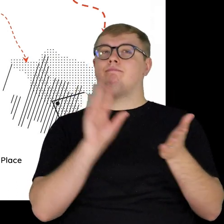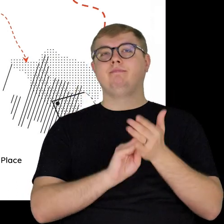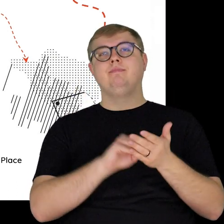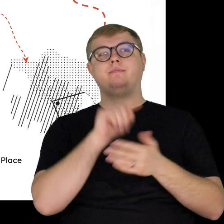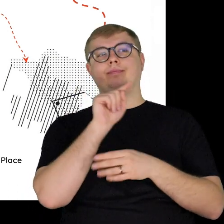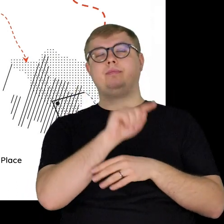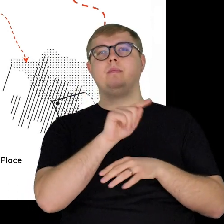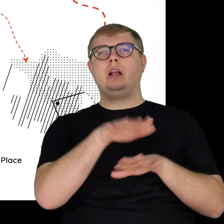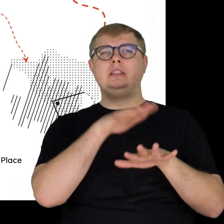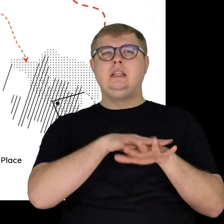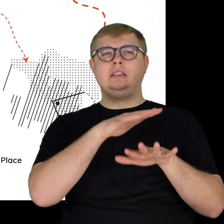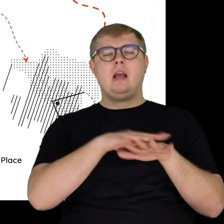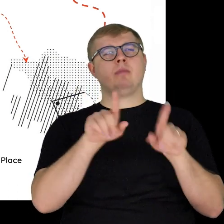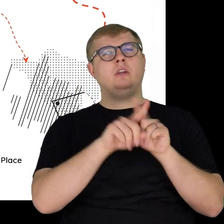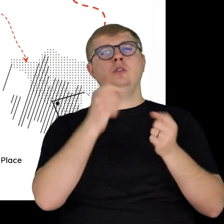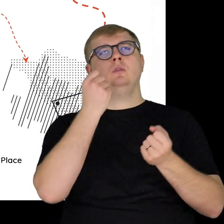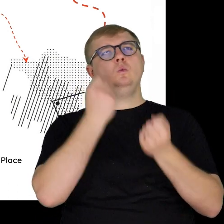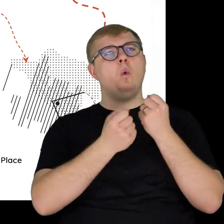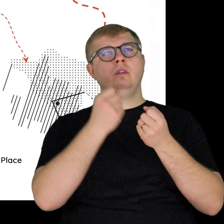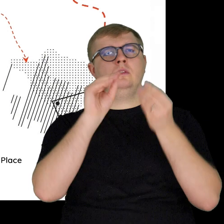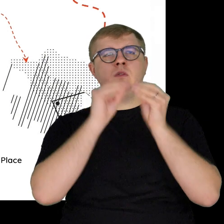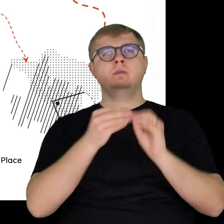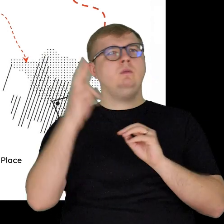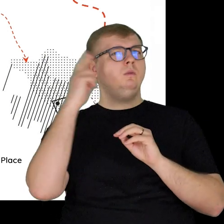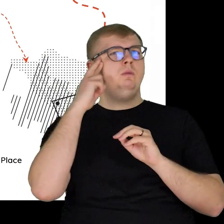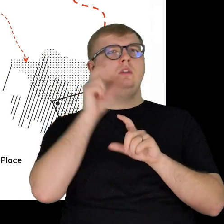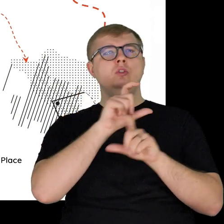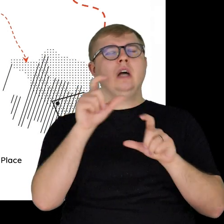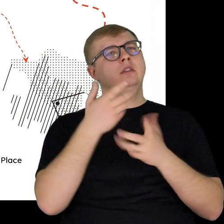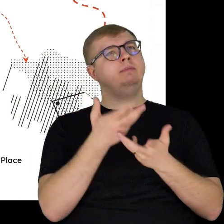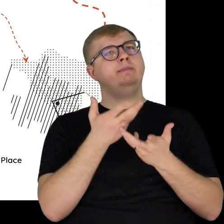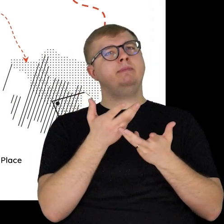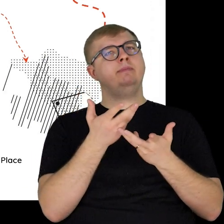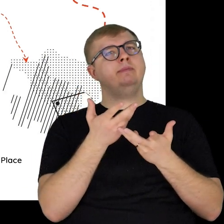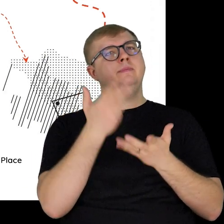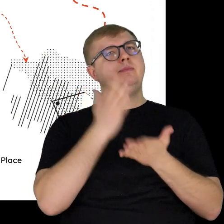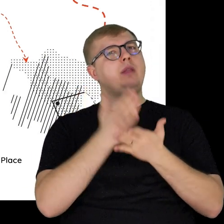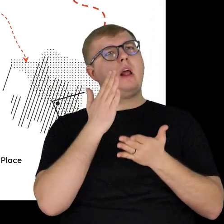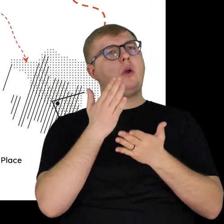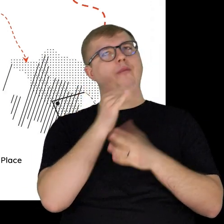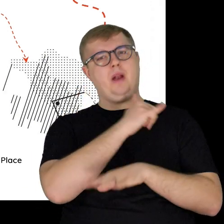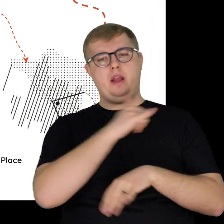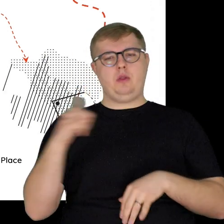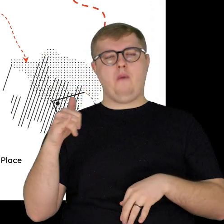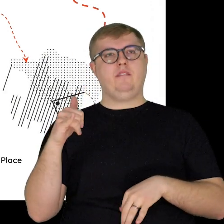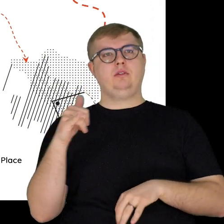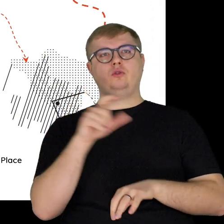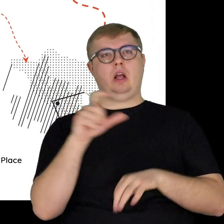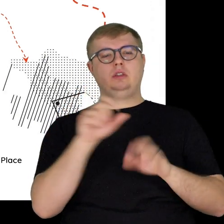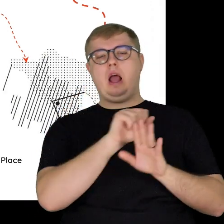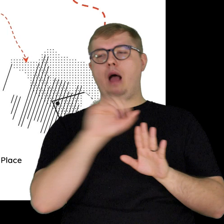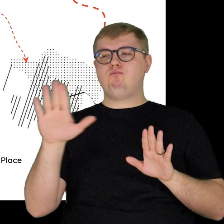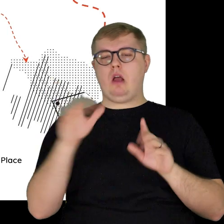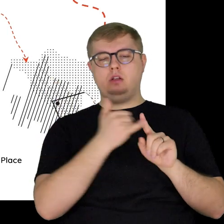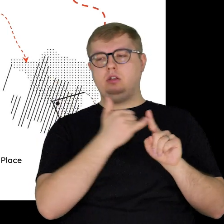understanding of time that is, as I already mentioned, not only linear, going from A to B, but we